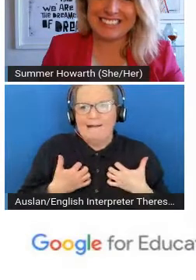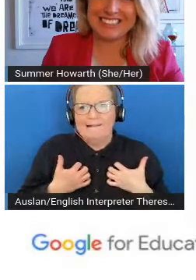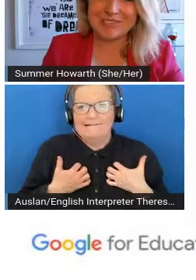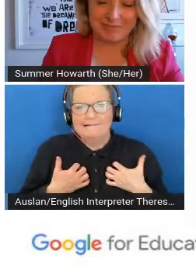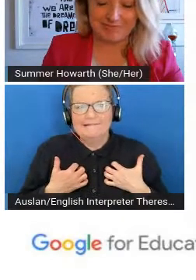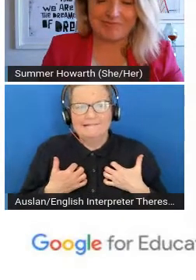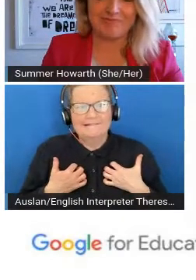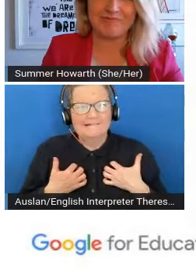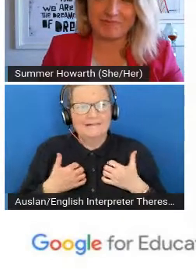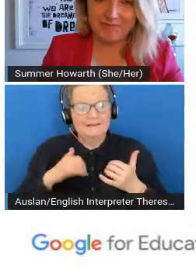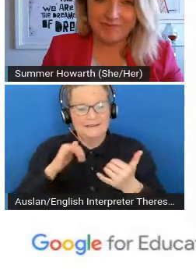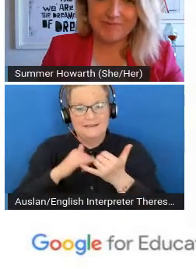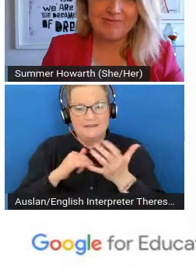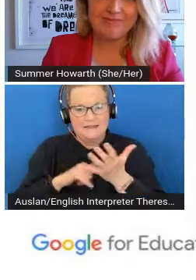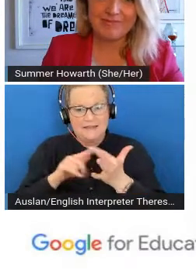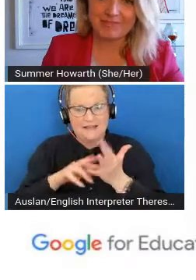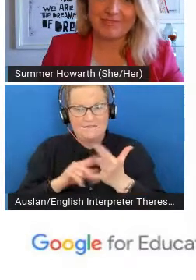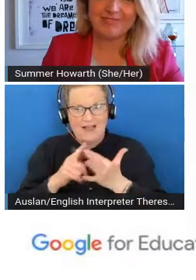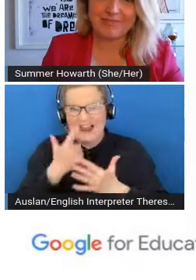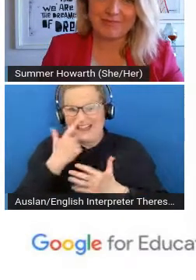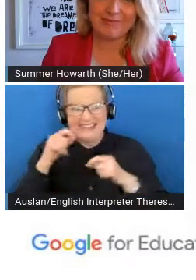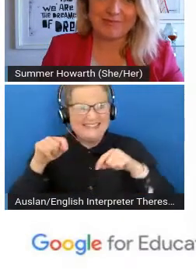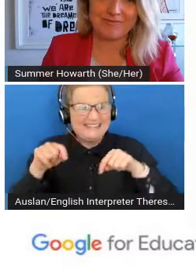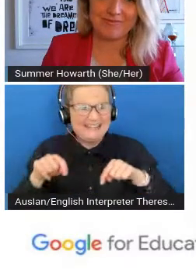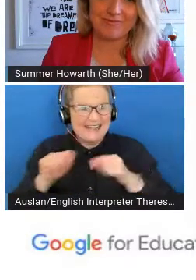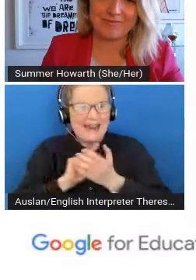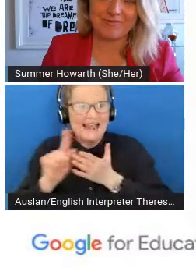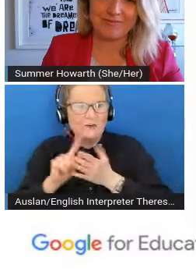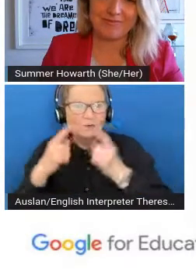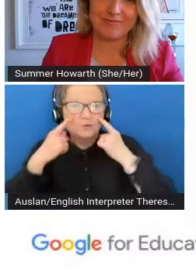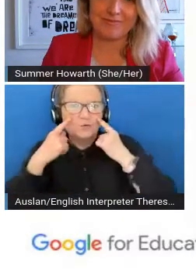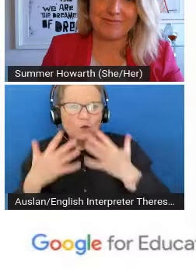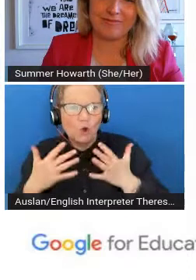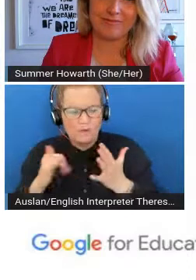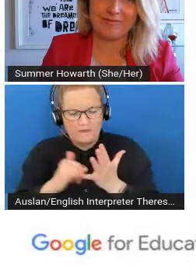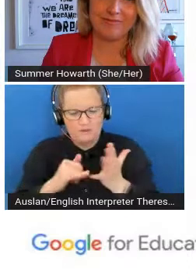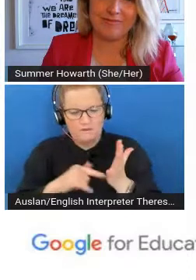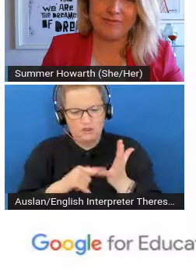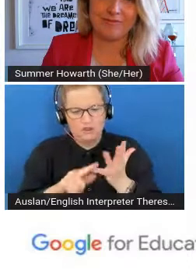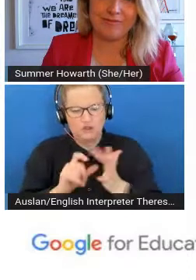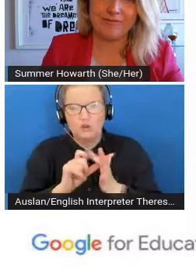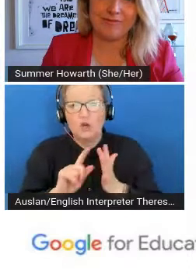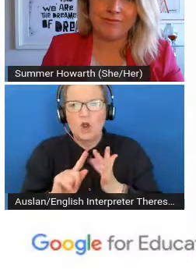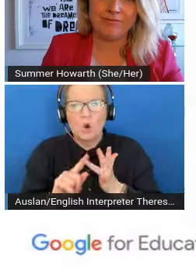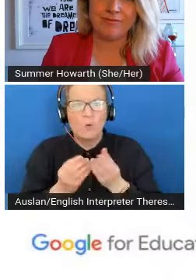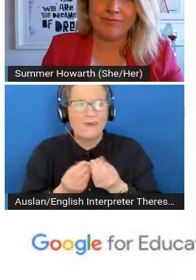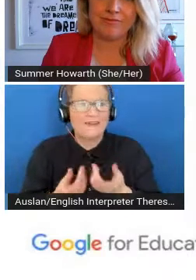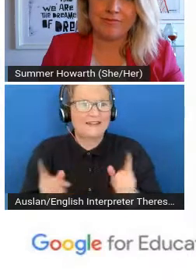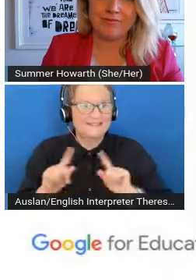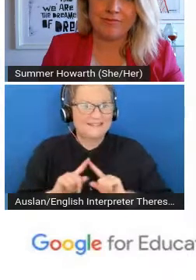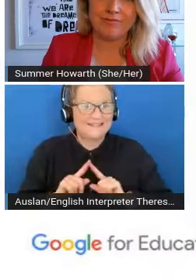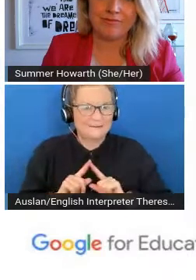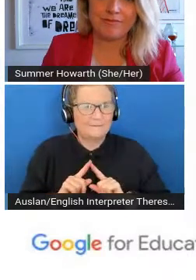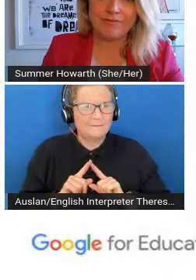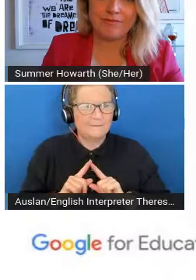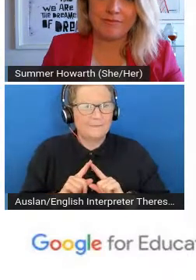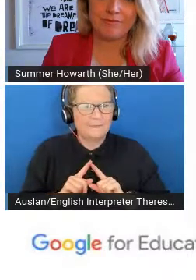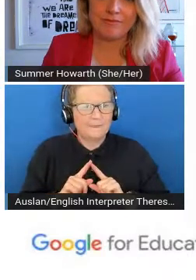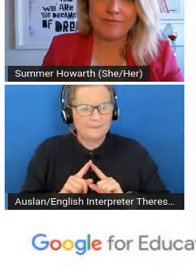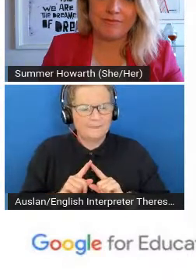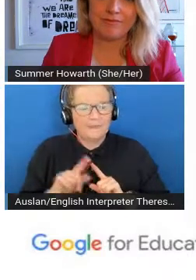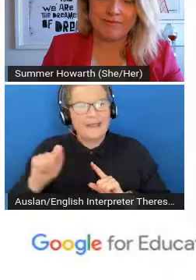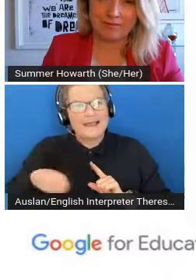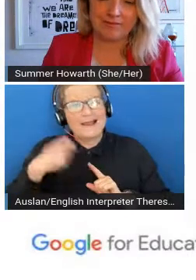have, is going to come back later on and share Data Studio with us to really do, we're going to look at data next